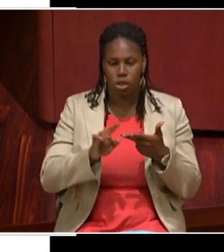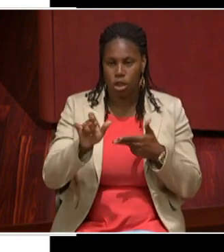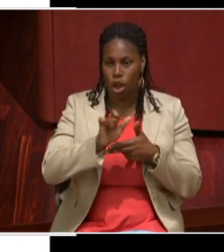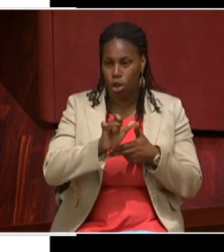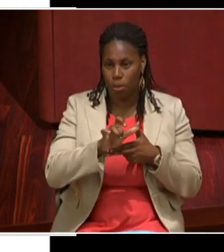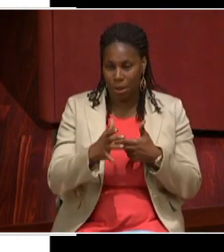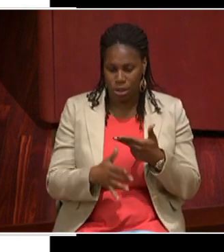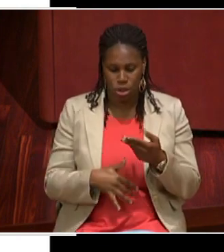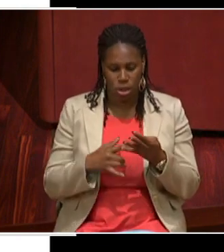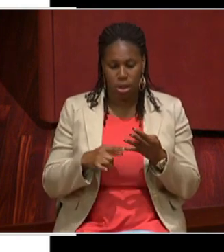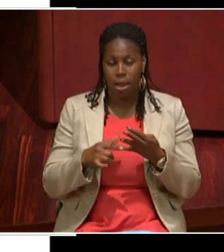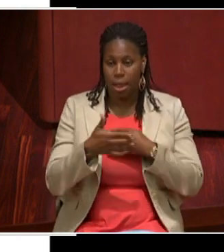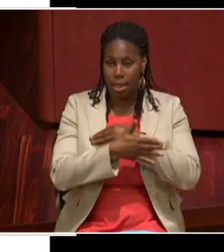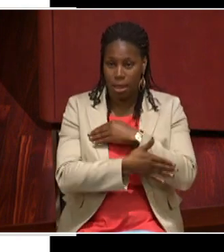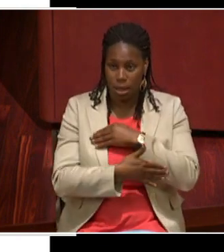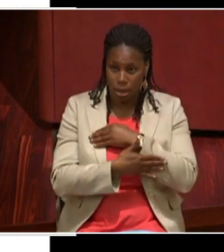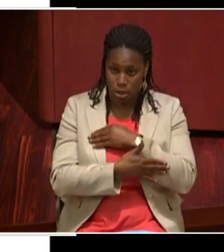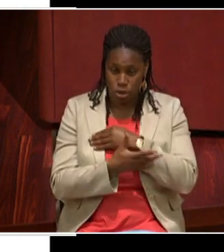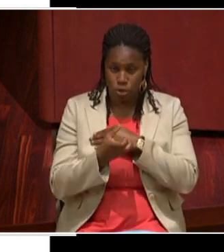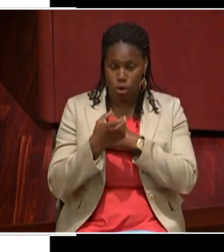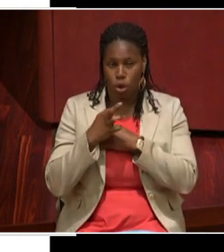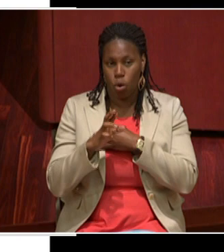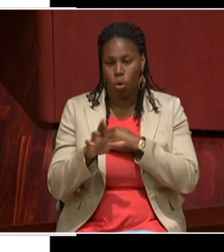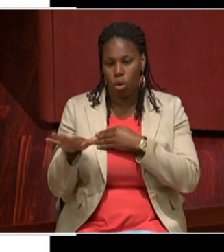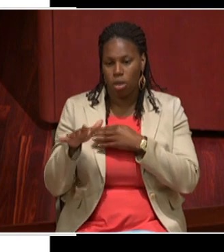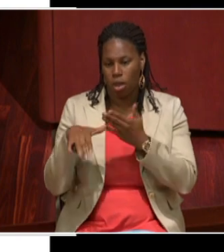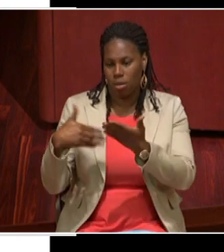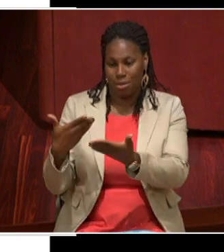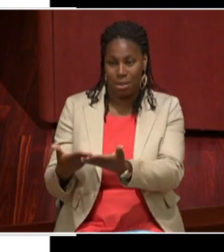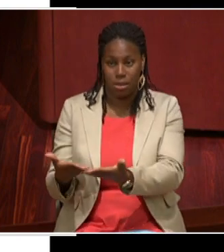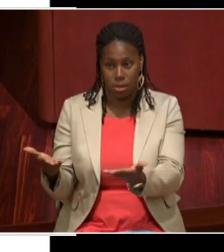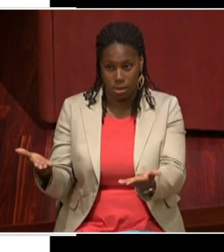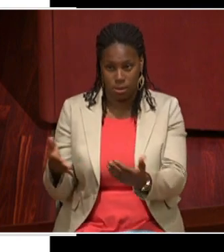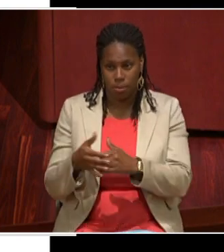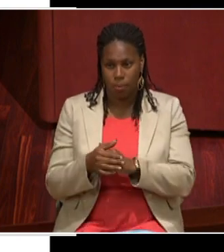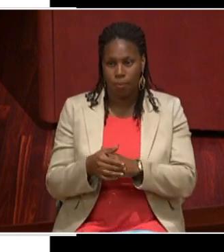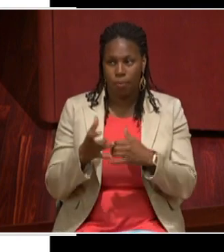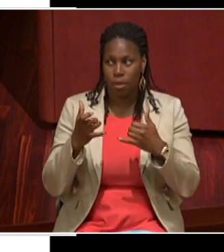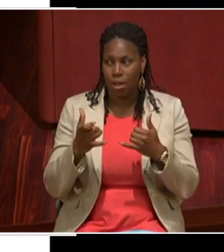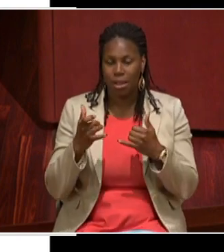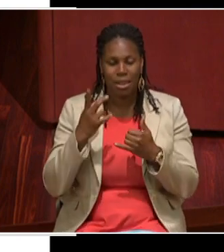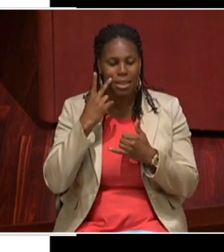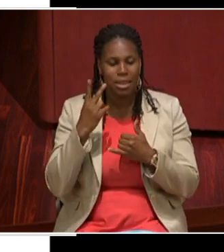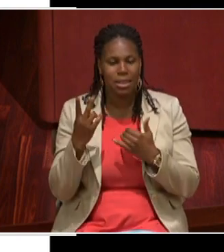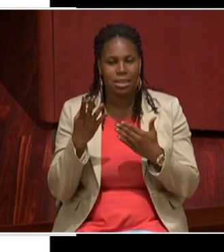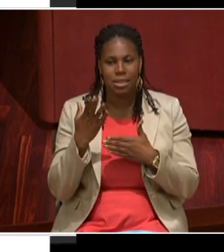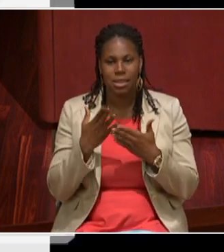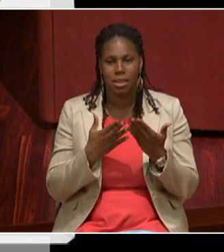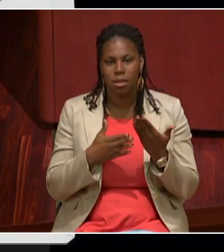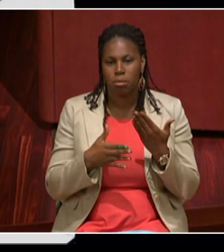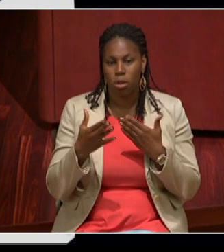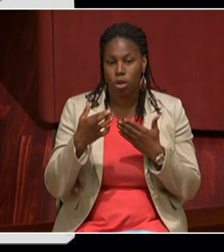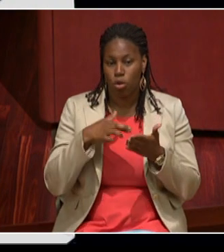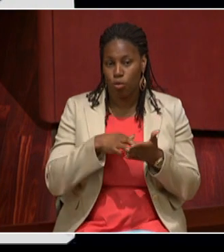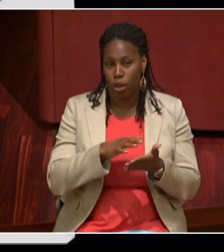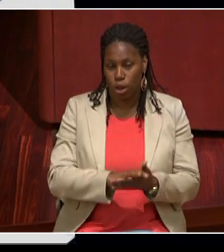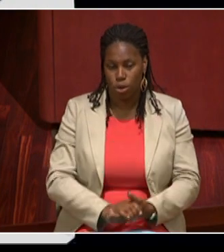occupation, their country of origin, and their destination. So let's take a look at one of those early records.